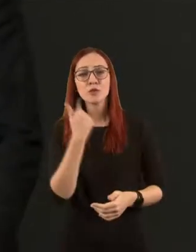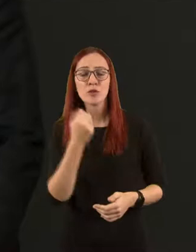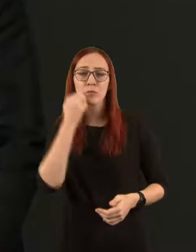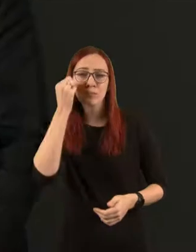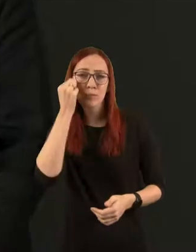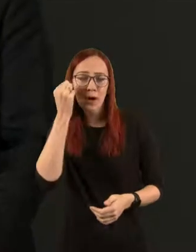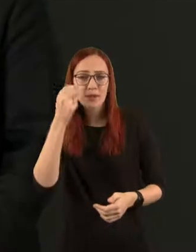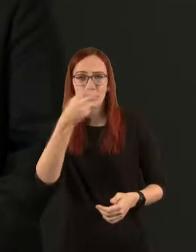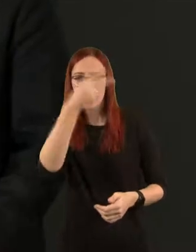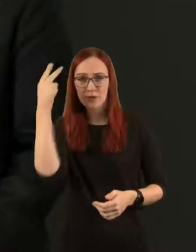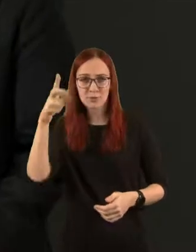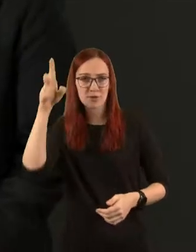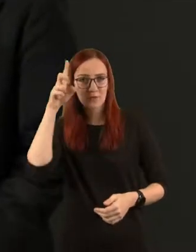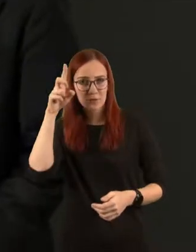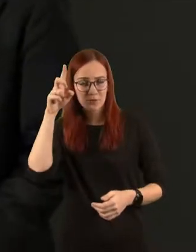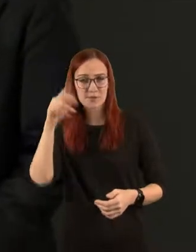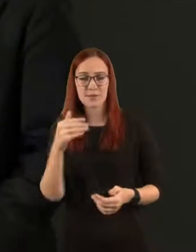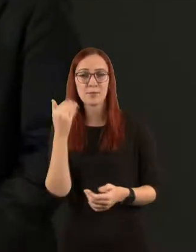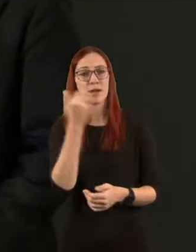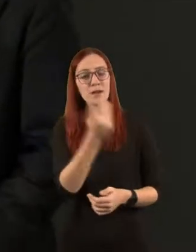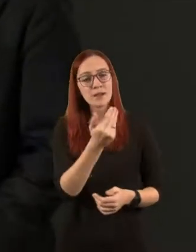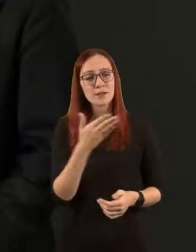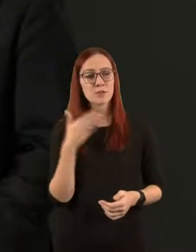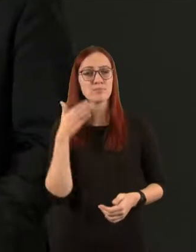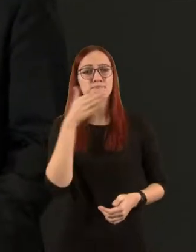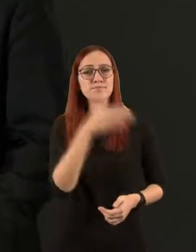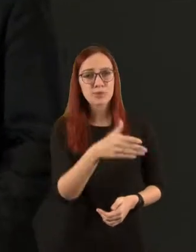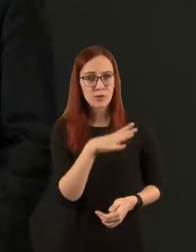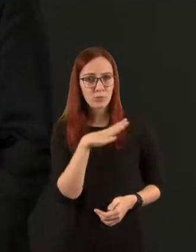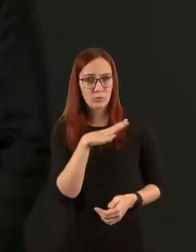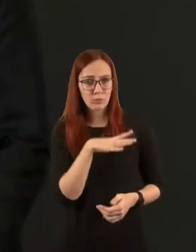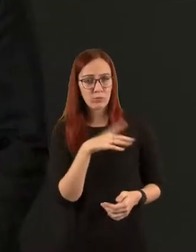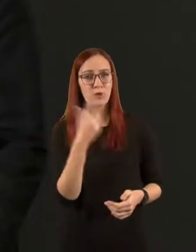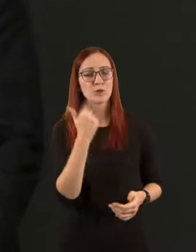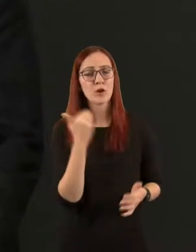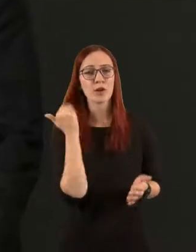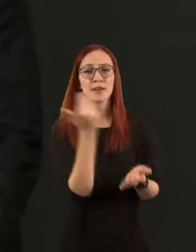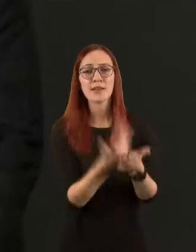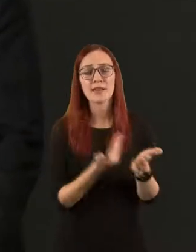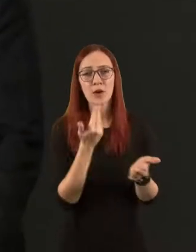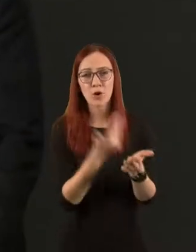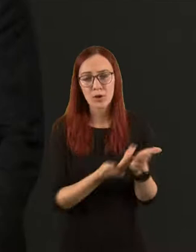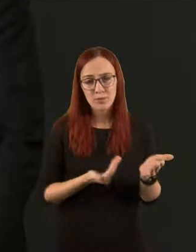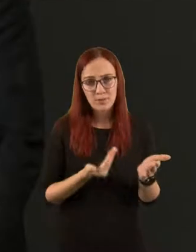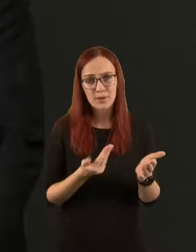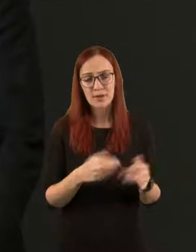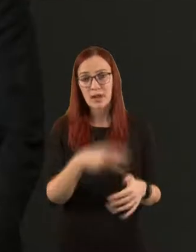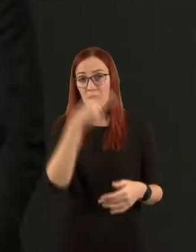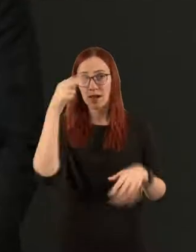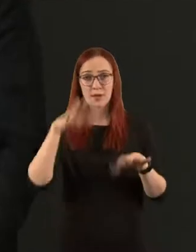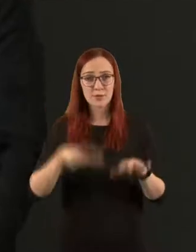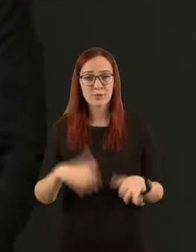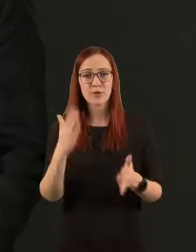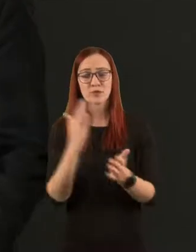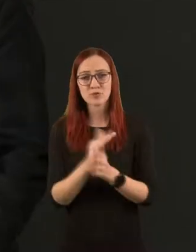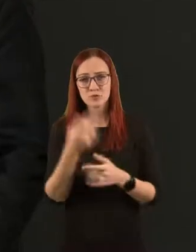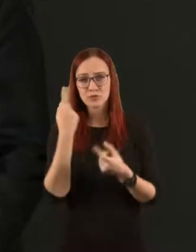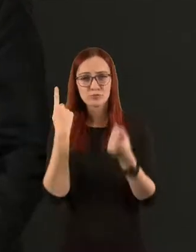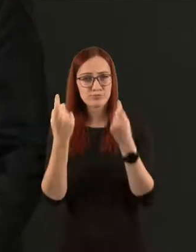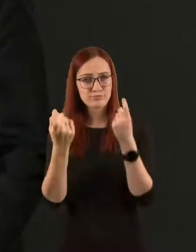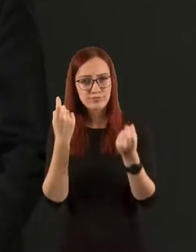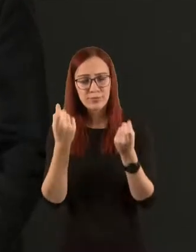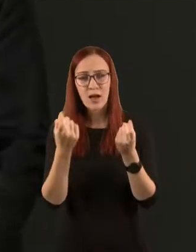zero emissions target for 2050. But if we are to turn these commitments into outcomes in a cost-effective,